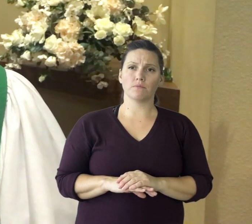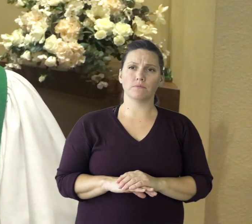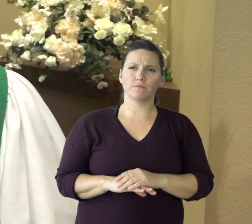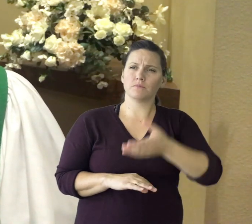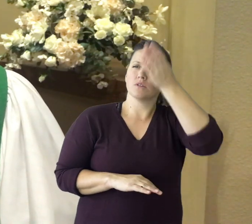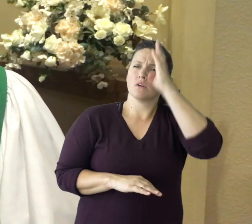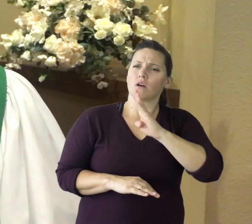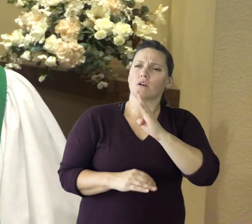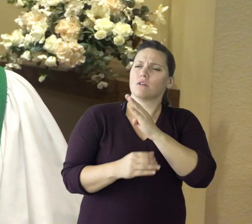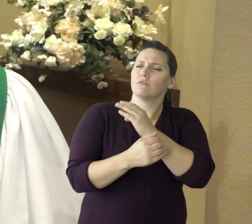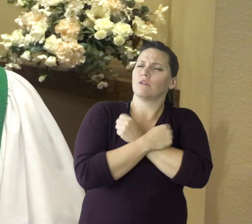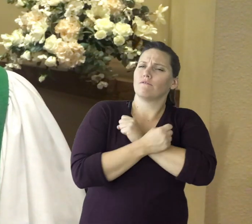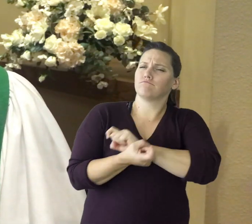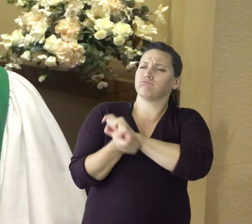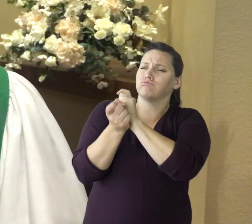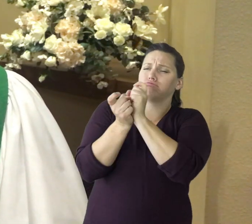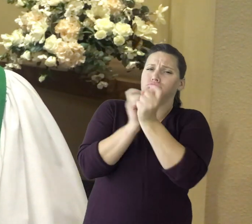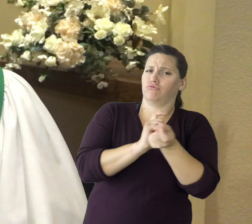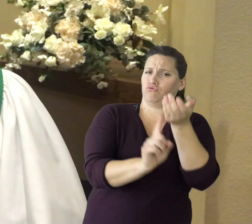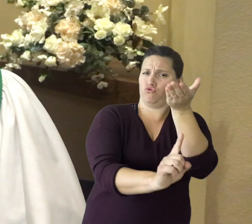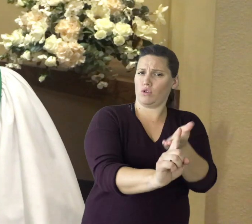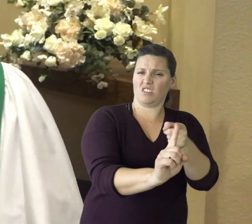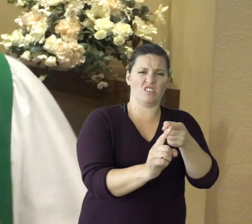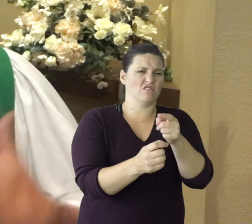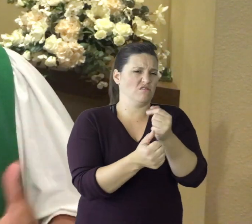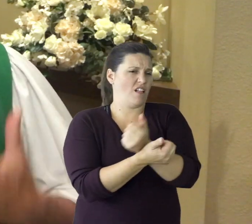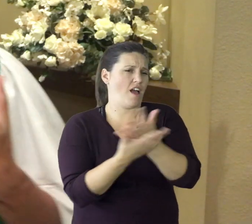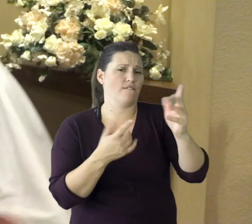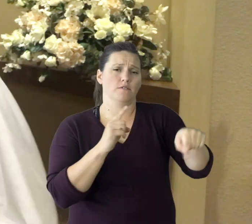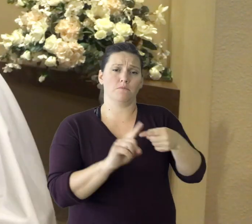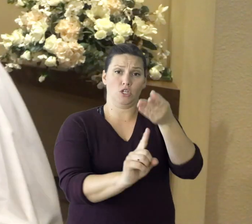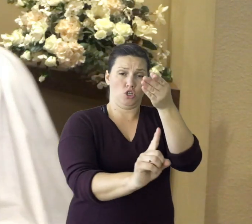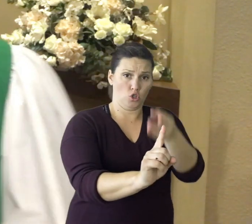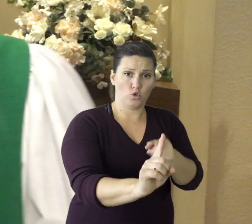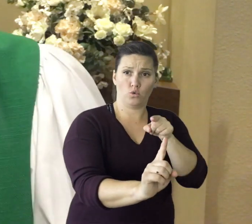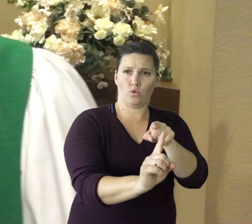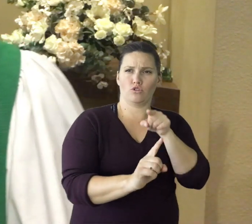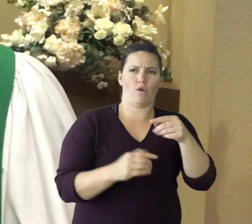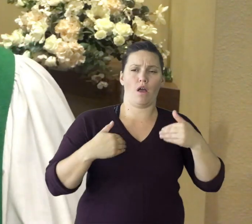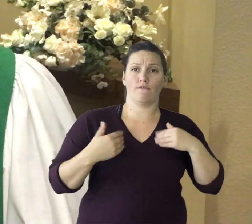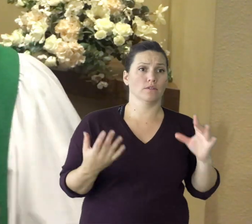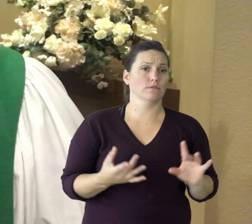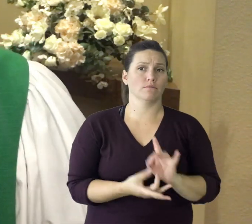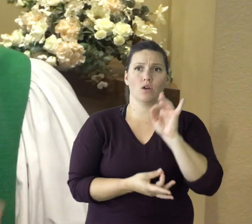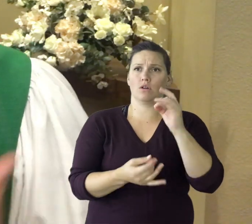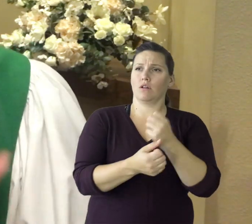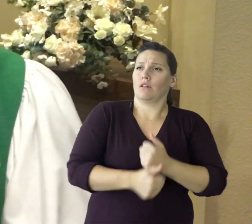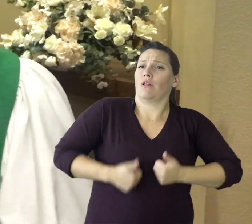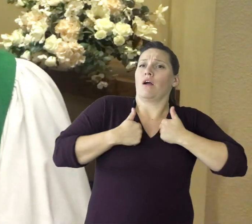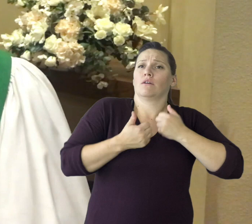God's love transforms you. There's something different about you. You